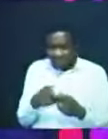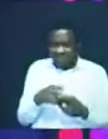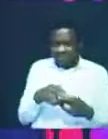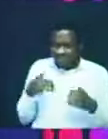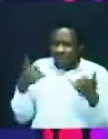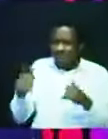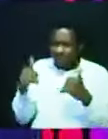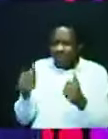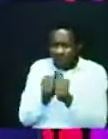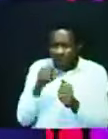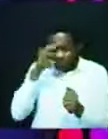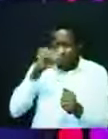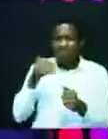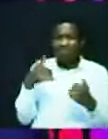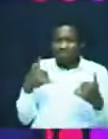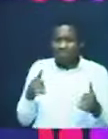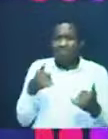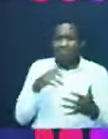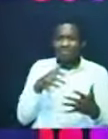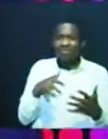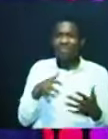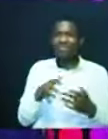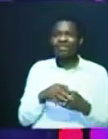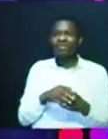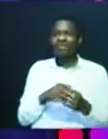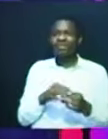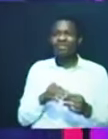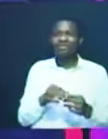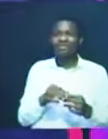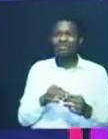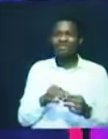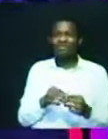boy. Sometimes you see my father trying to go under